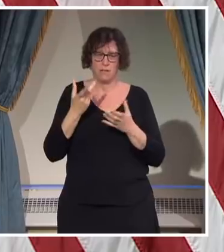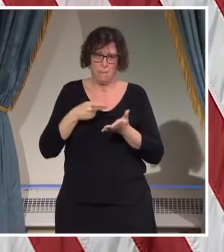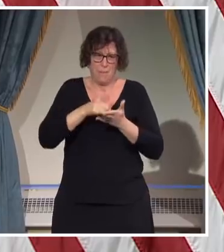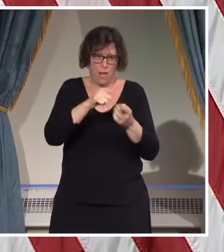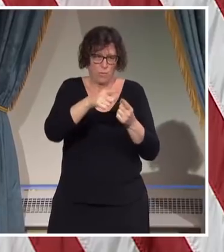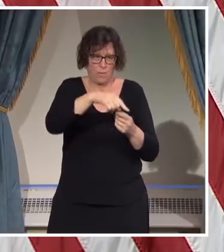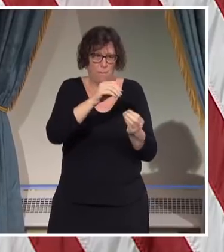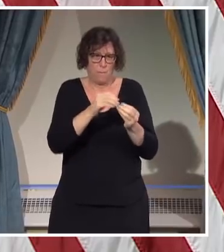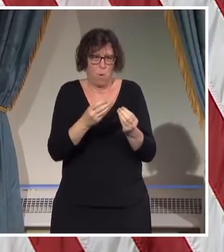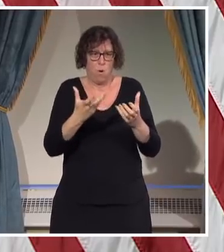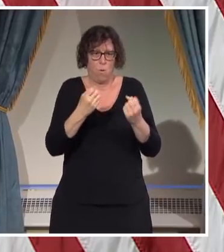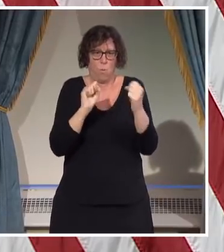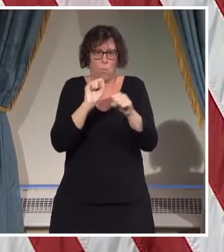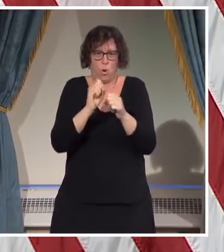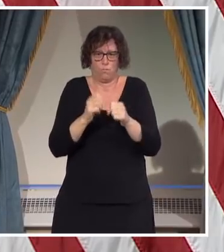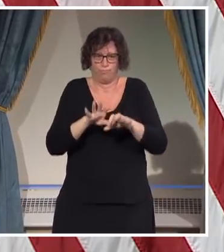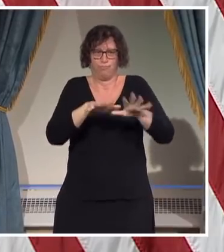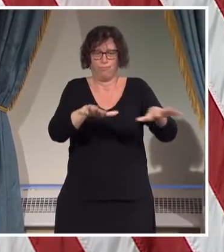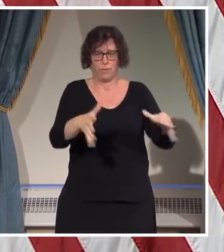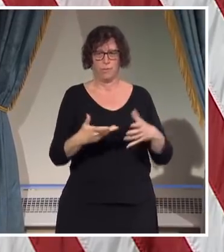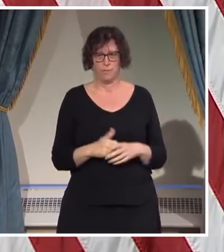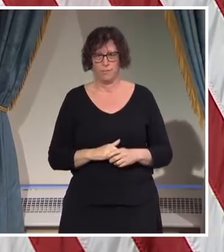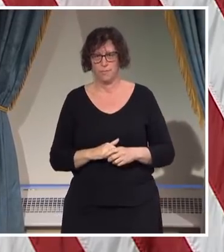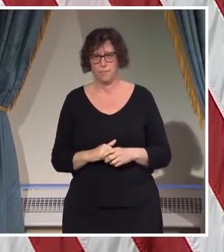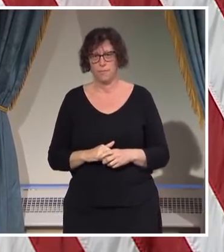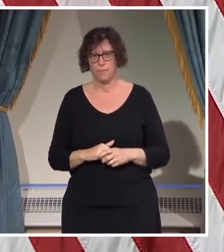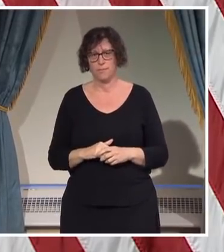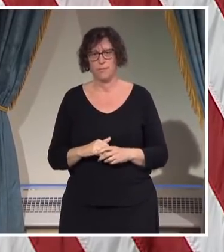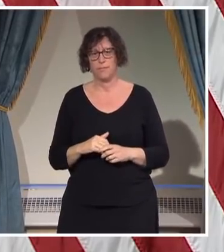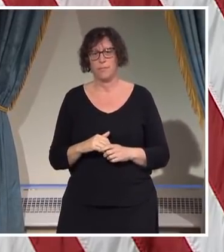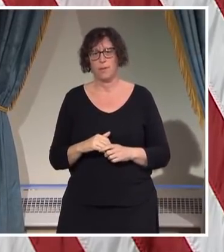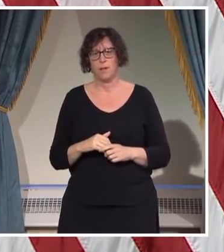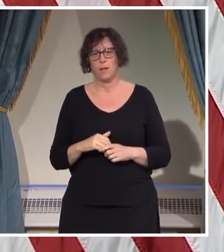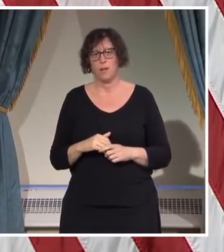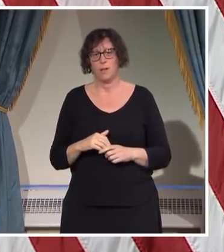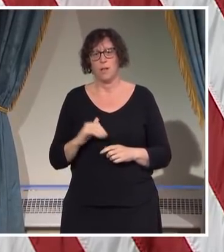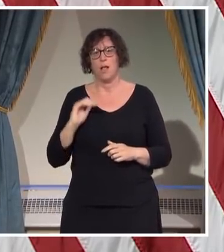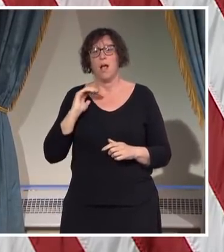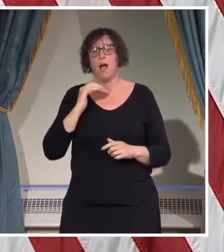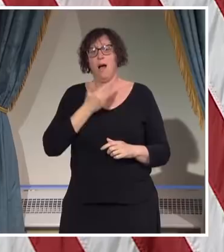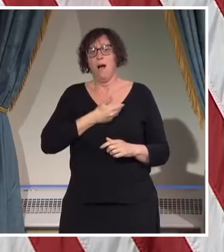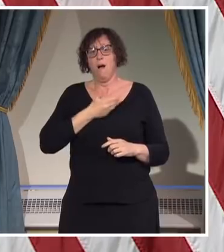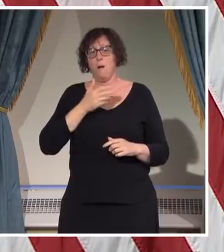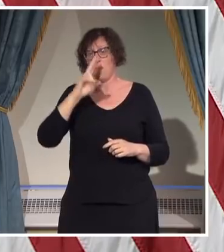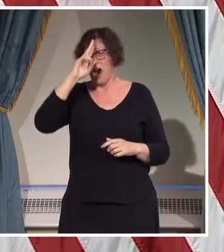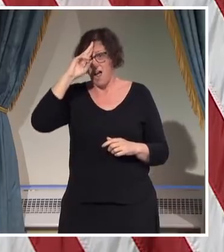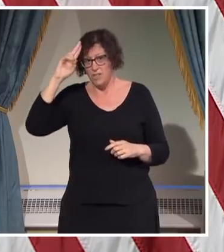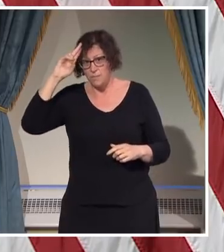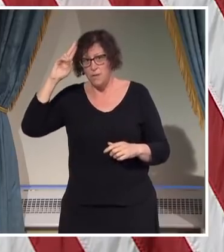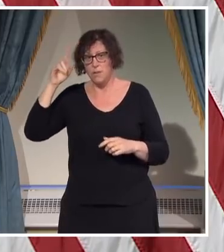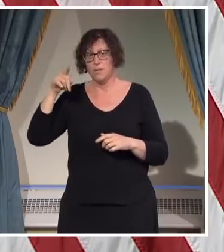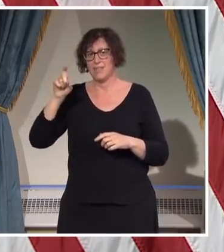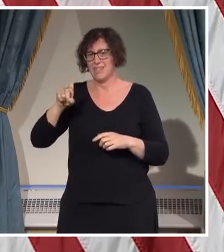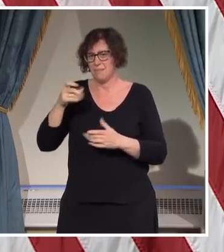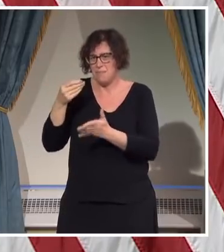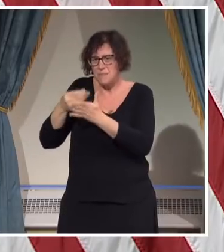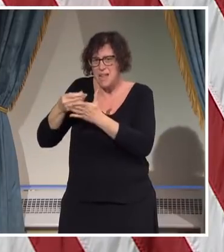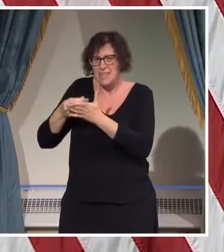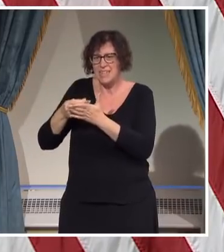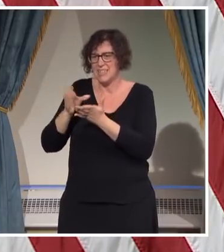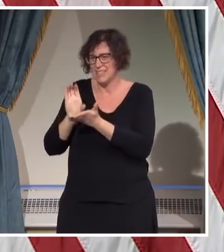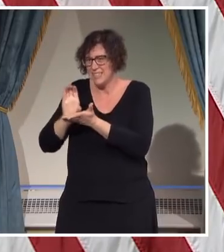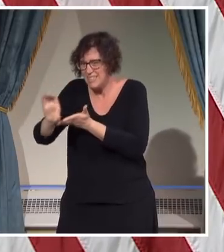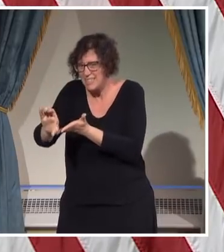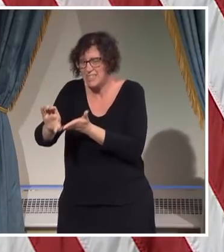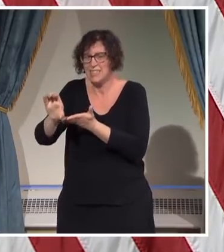out to protect people's health with the Department of Health, with Health and Hospitals, but also the